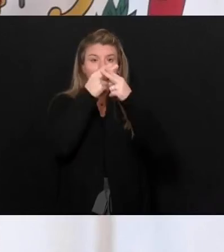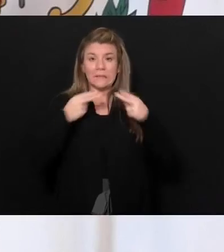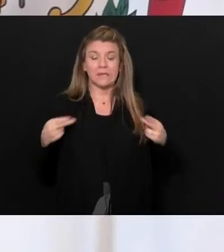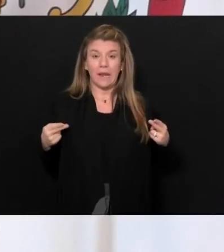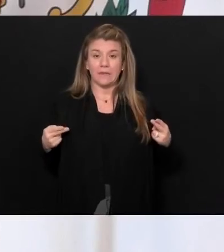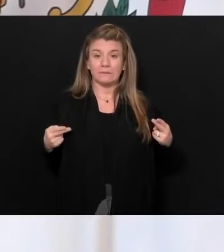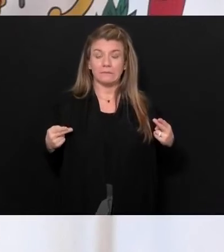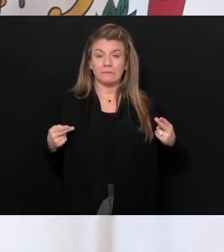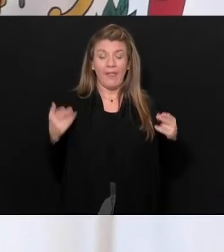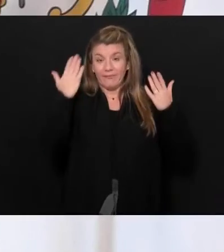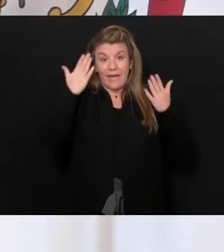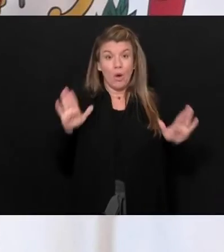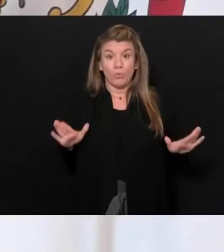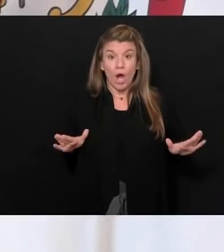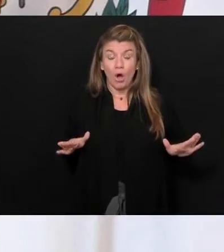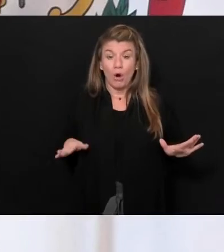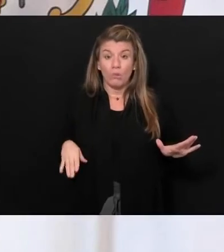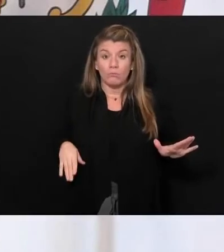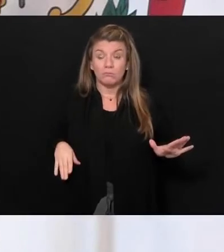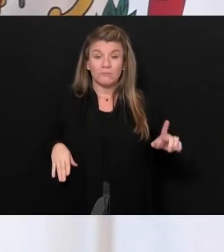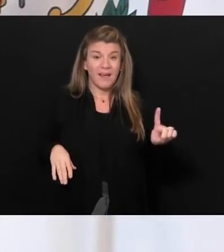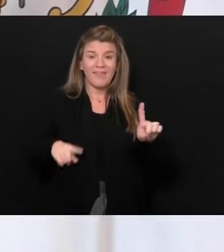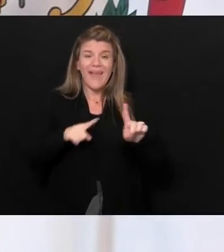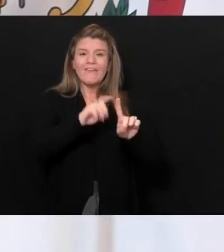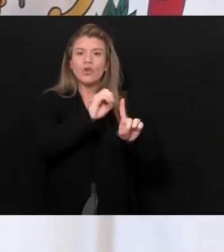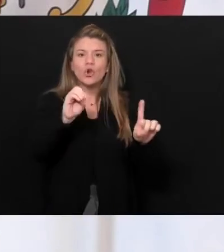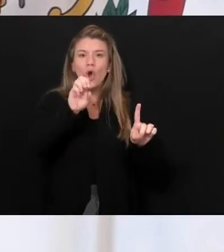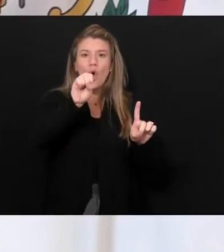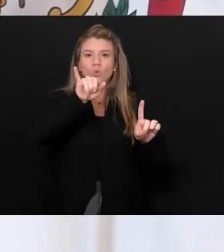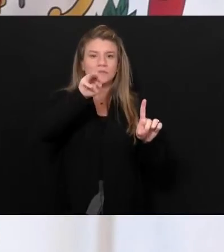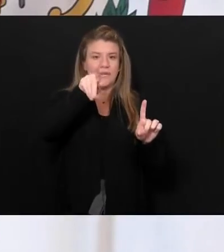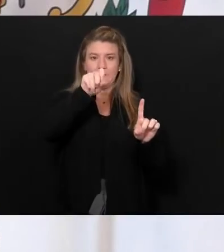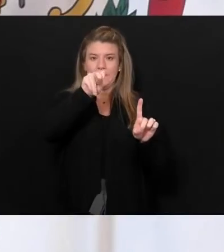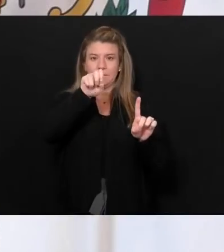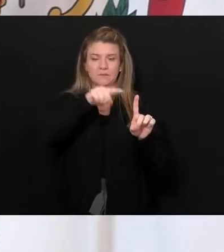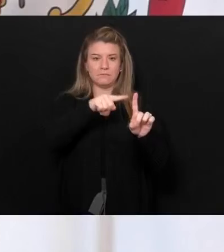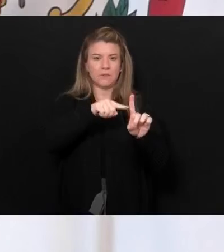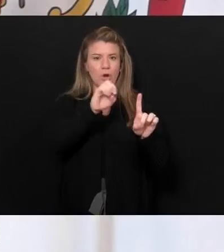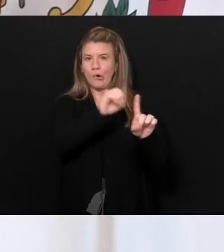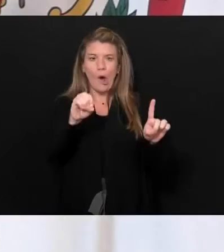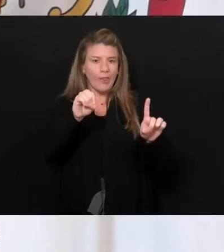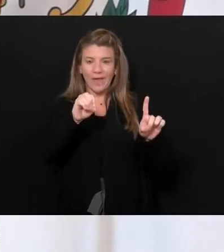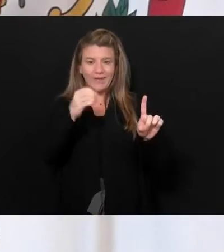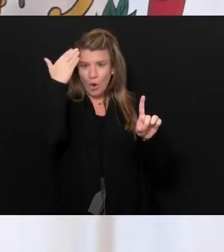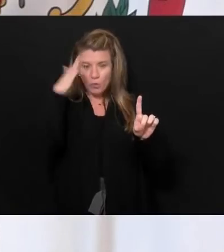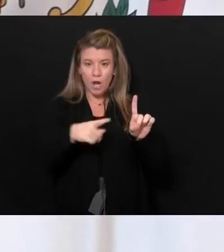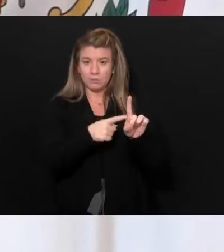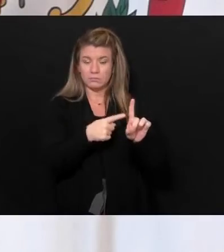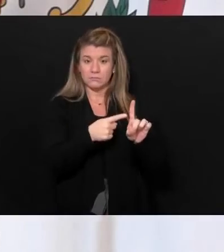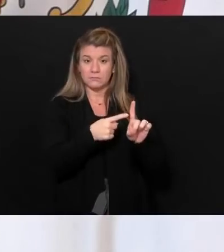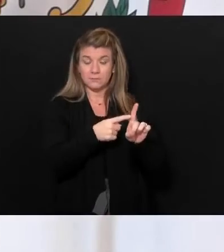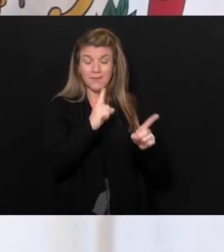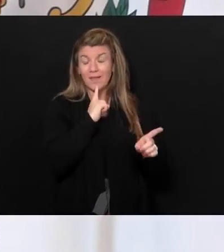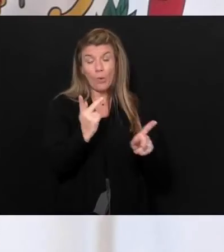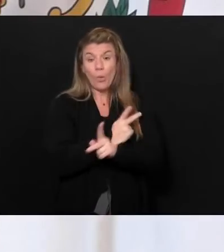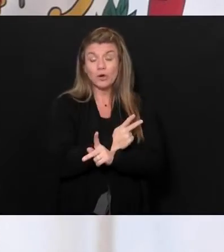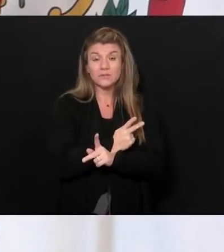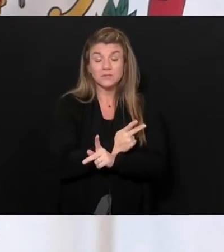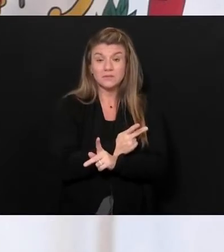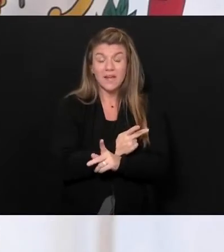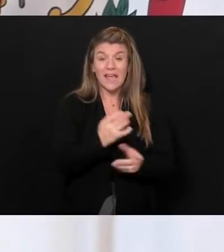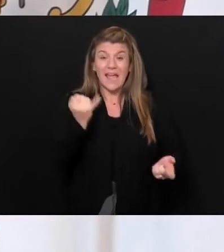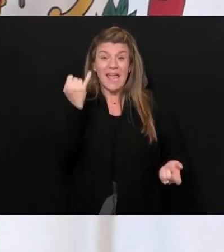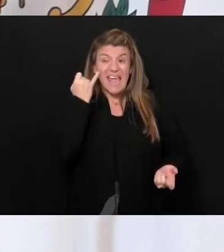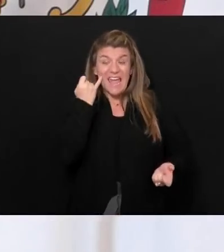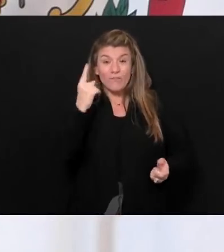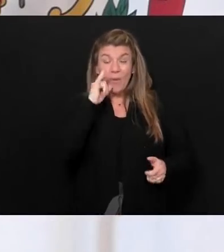we could possibly spread it, because they have no symptoms. They have no symptoms at all. And the worst of it all is just this, is if